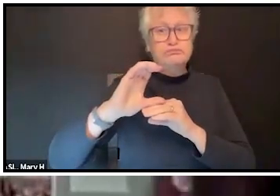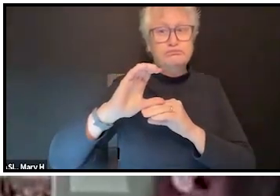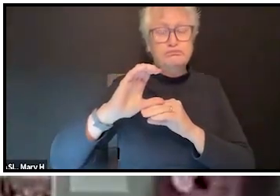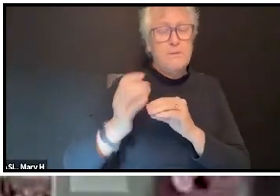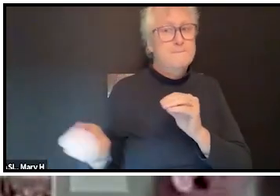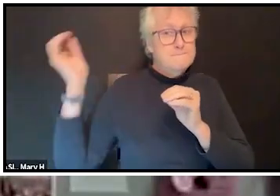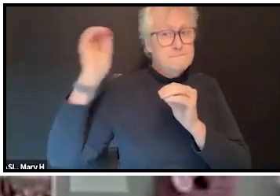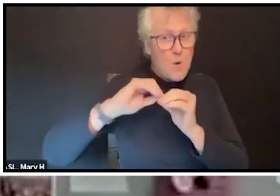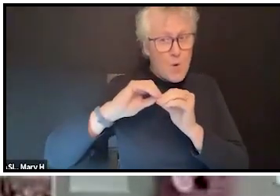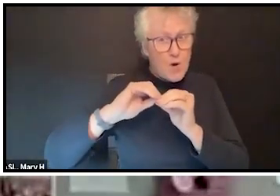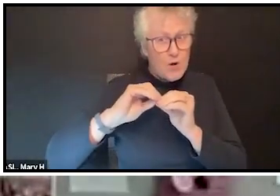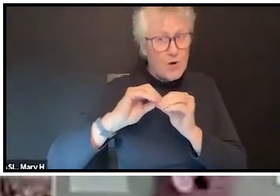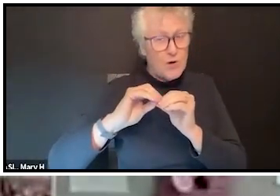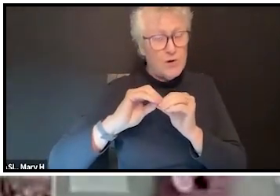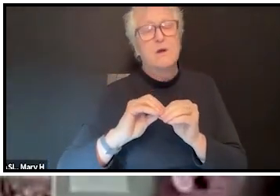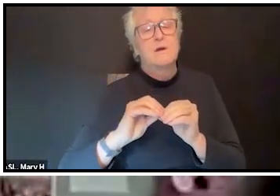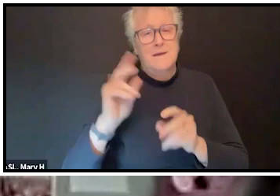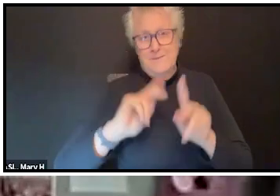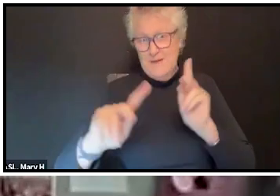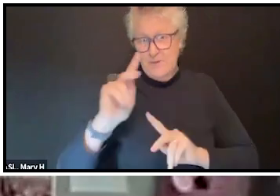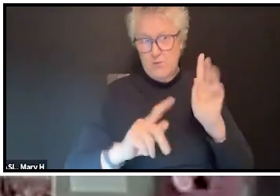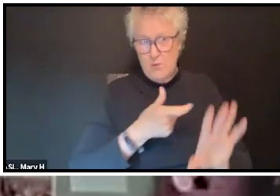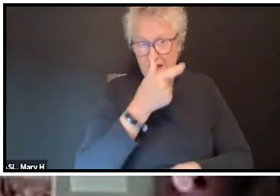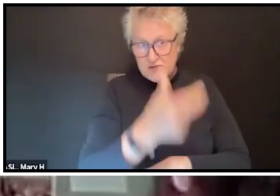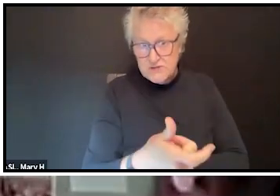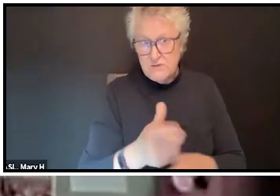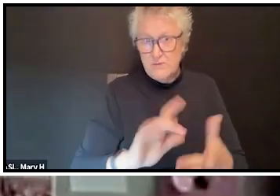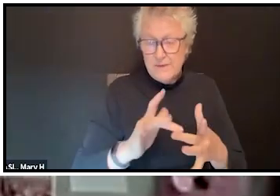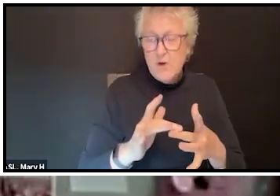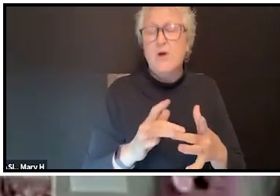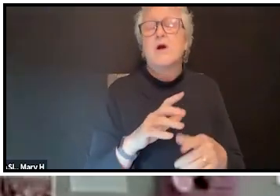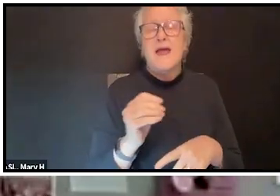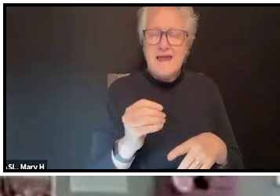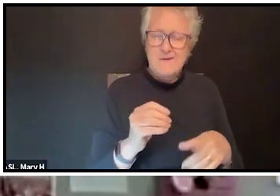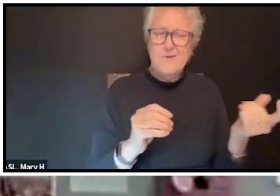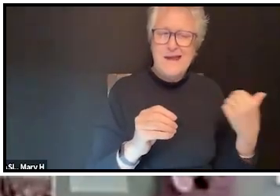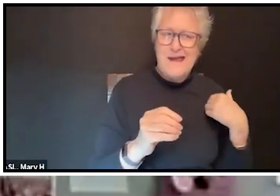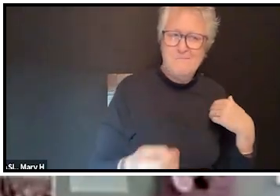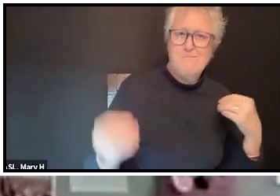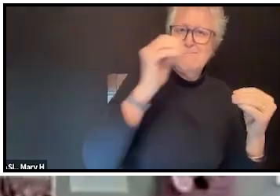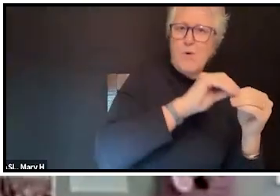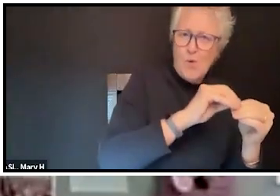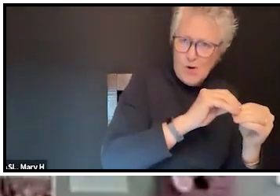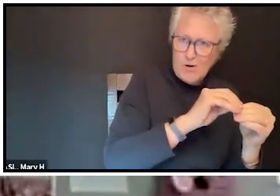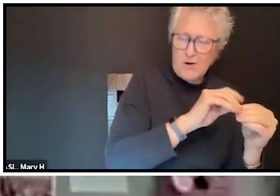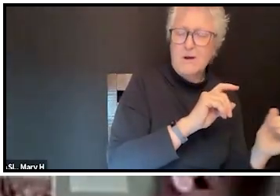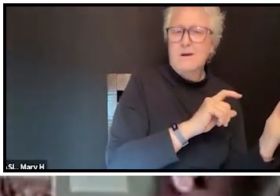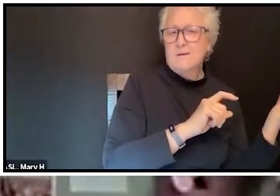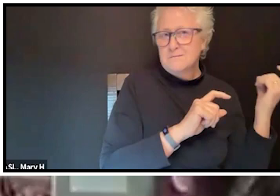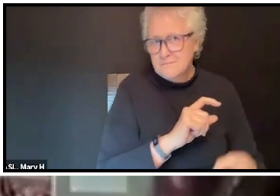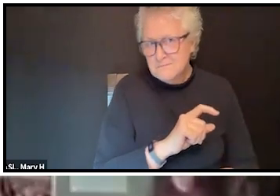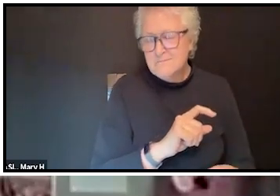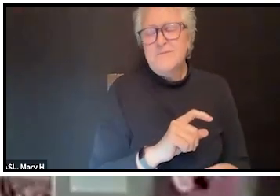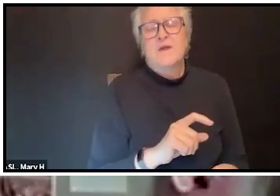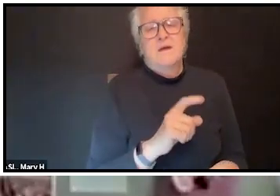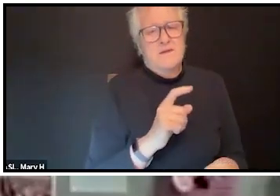surveys last calendar year, which helps inform our programs and trainings and